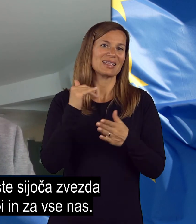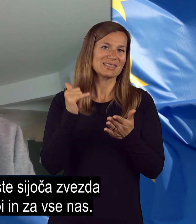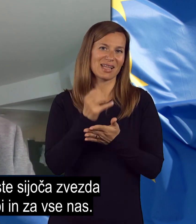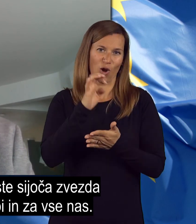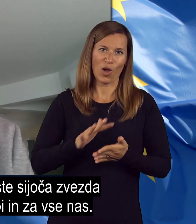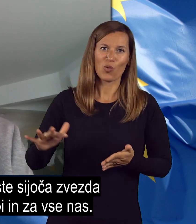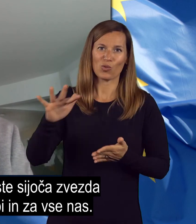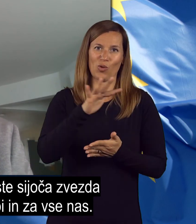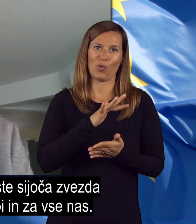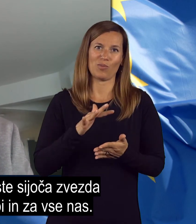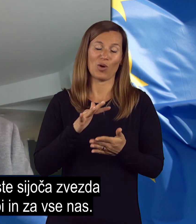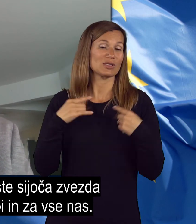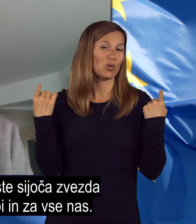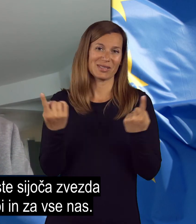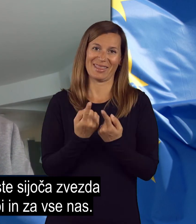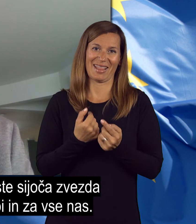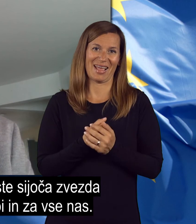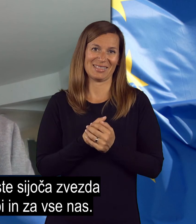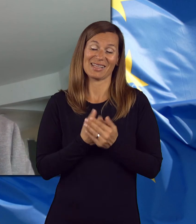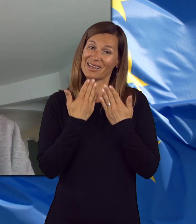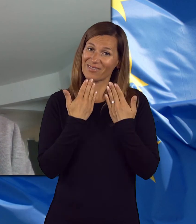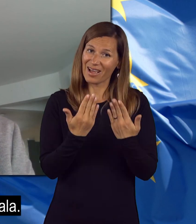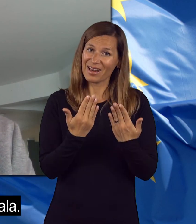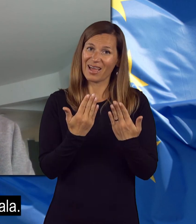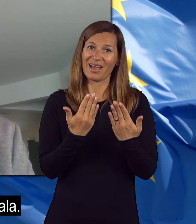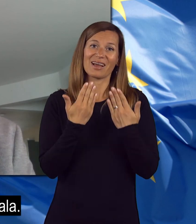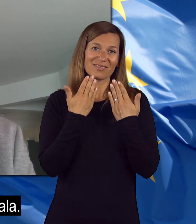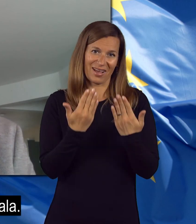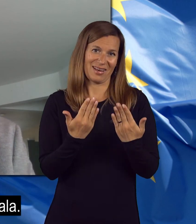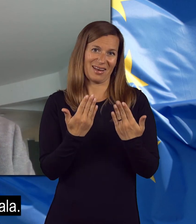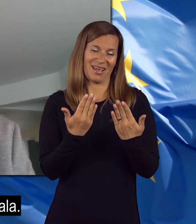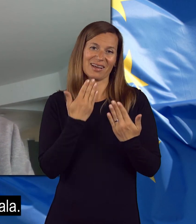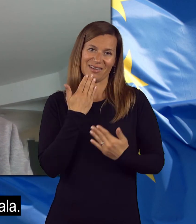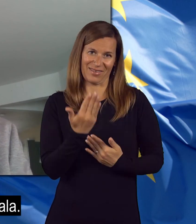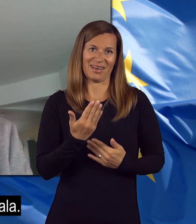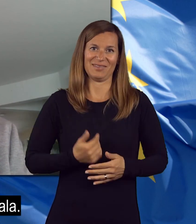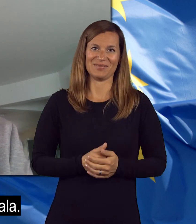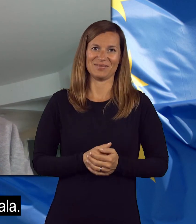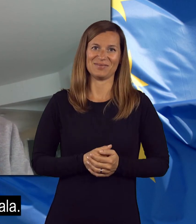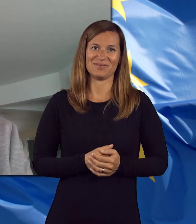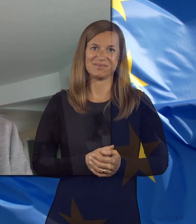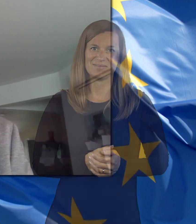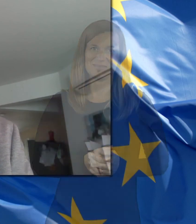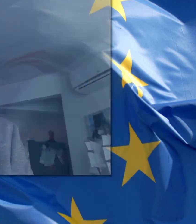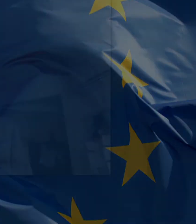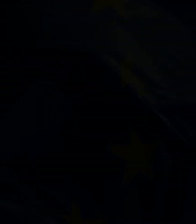for all of Europe and for all of us. Merci, Havala. Thank you.